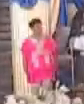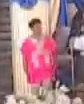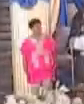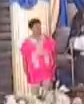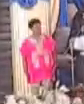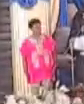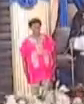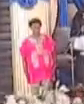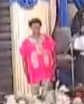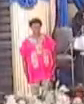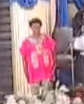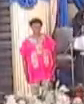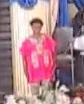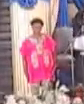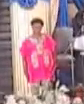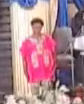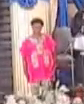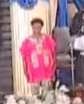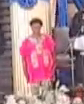Please sit.